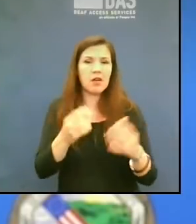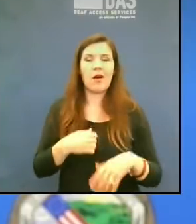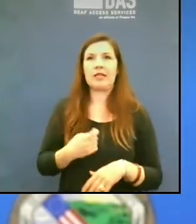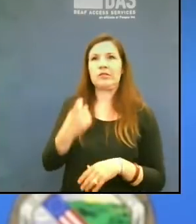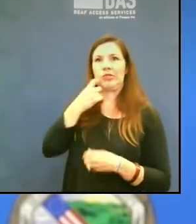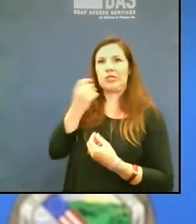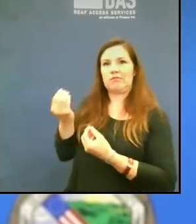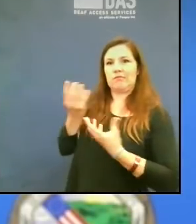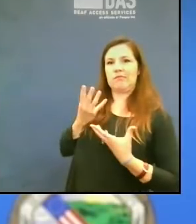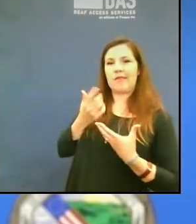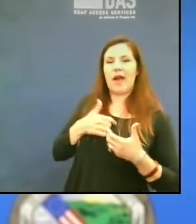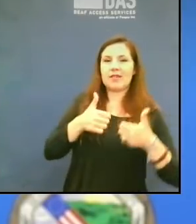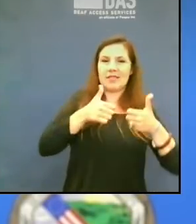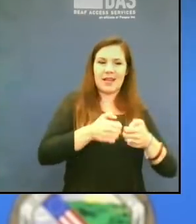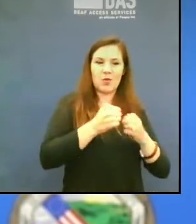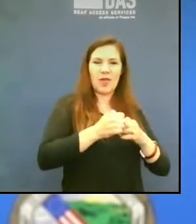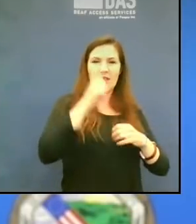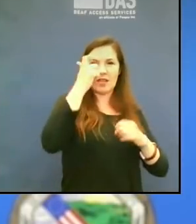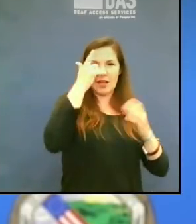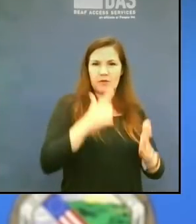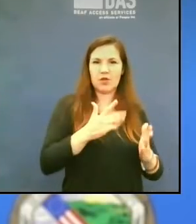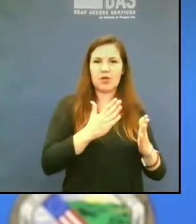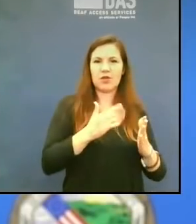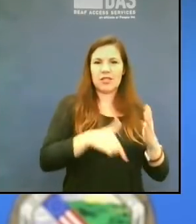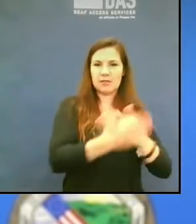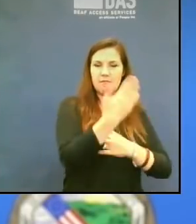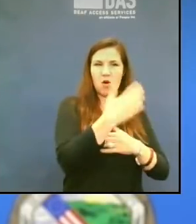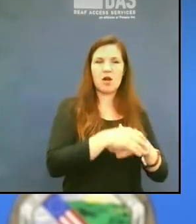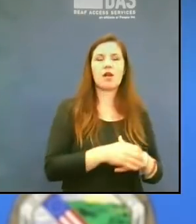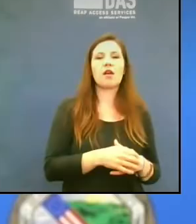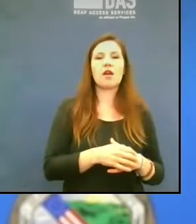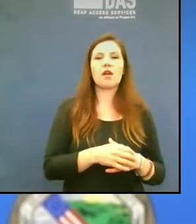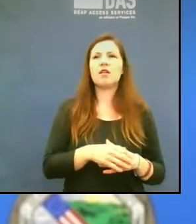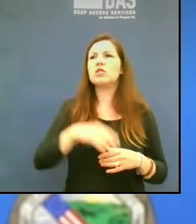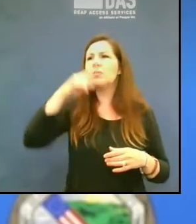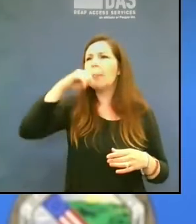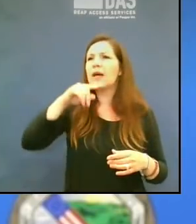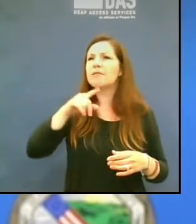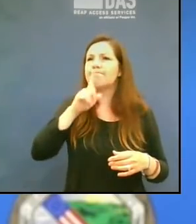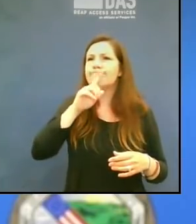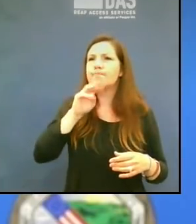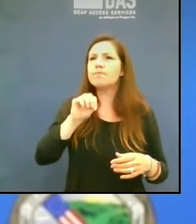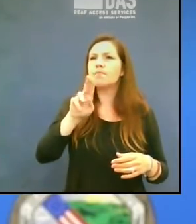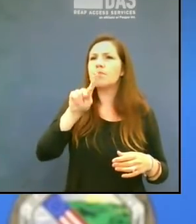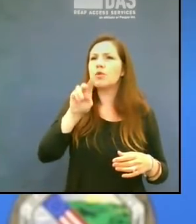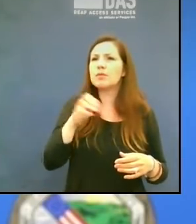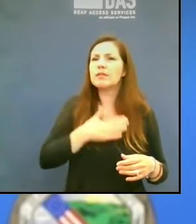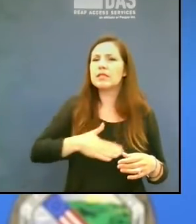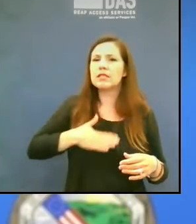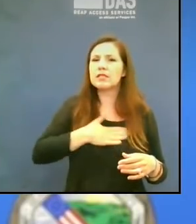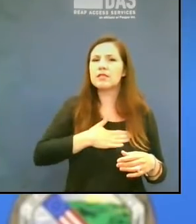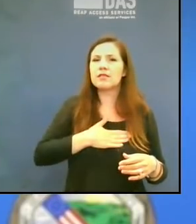was texting with the governor this morning. If you can go back to mute, Michael. Sorry.